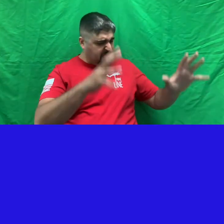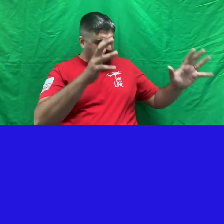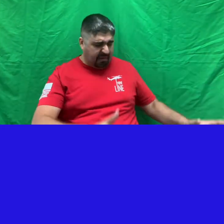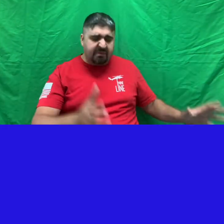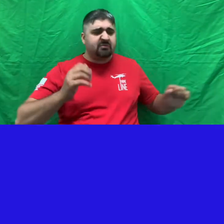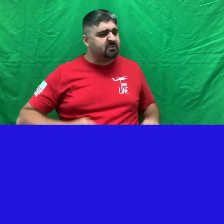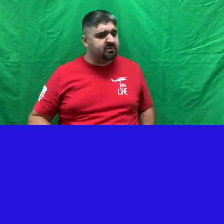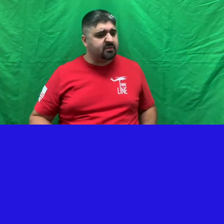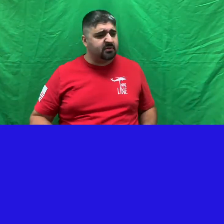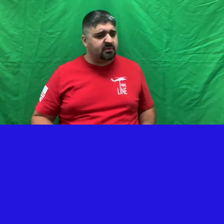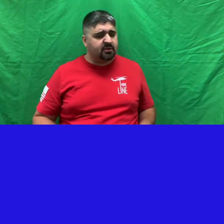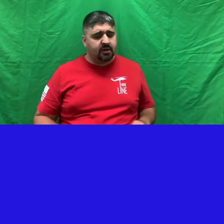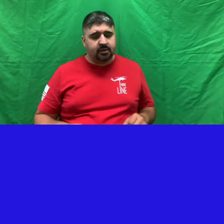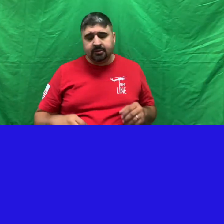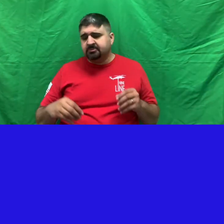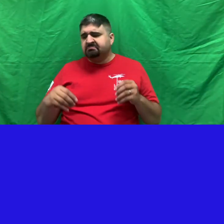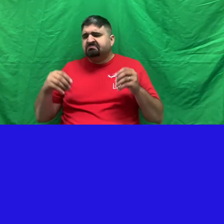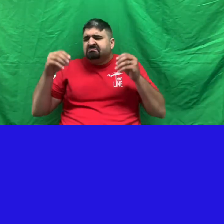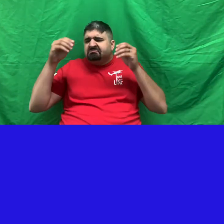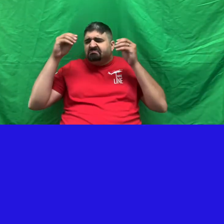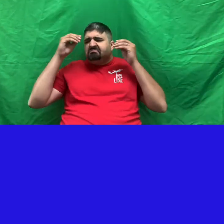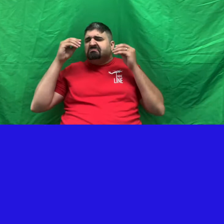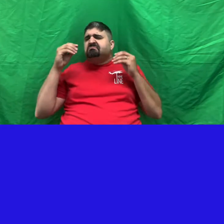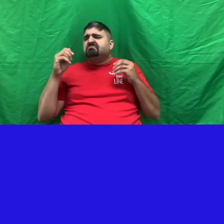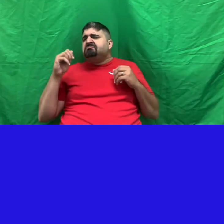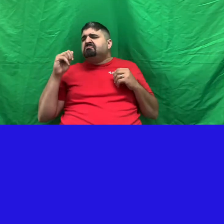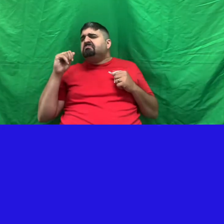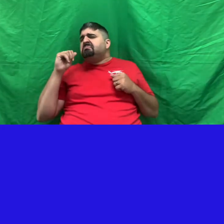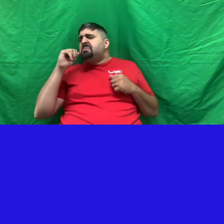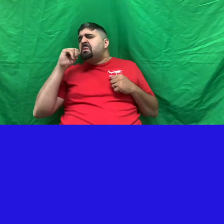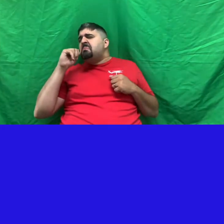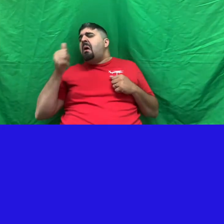"Tomorrow," said Toad from under the covers.